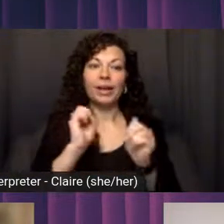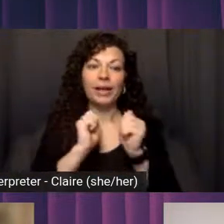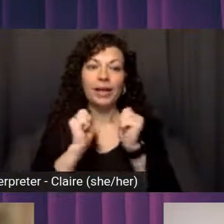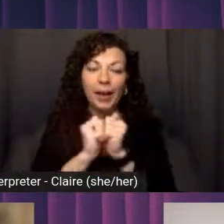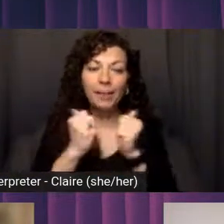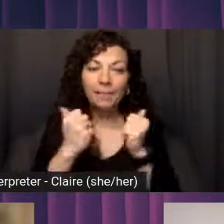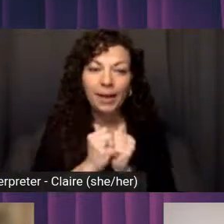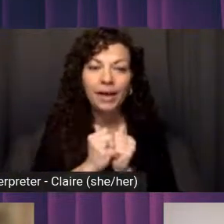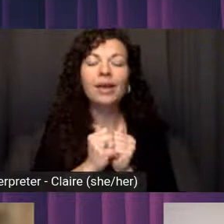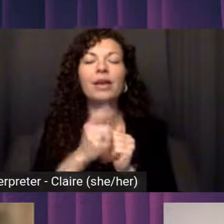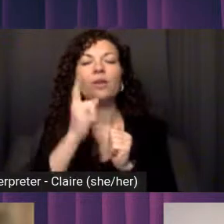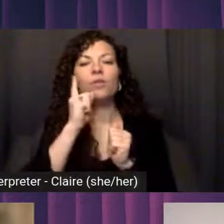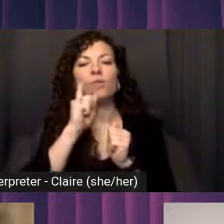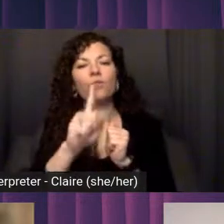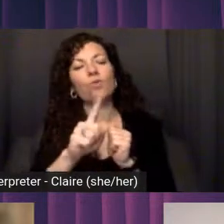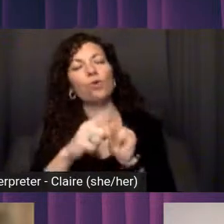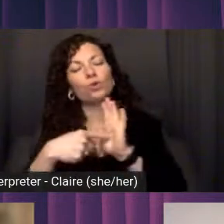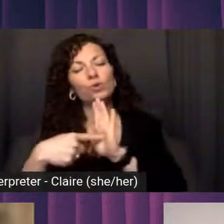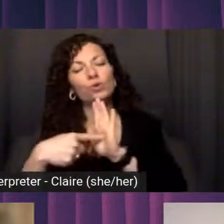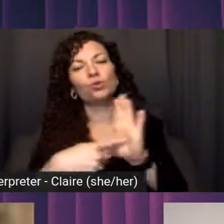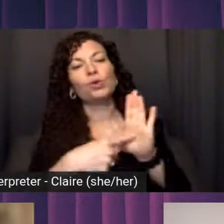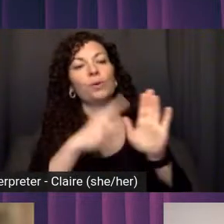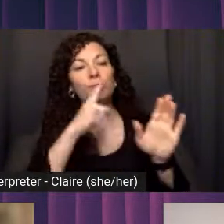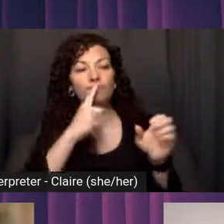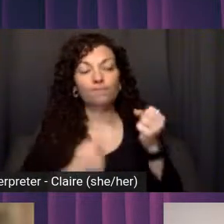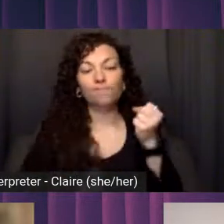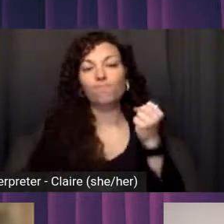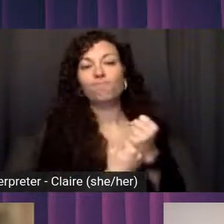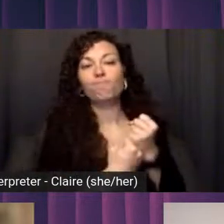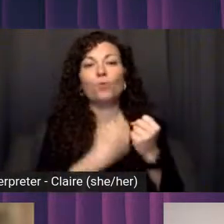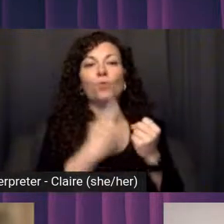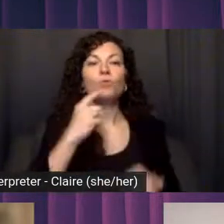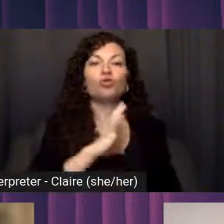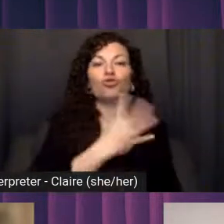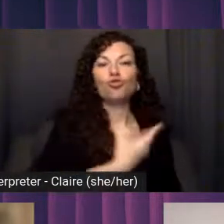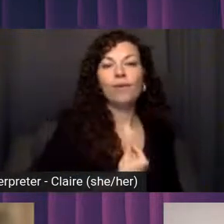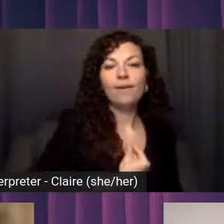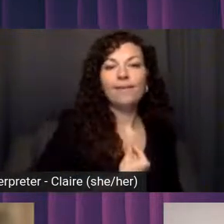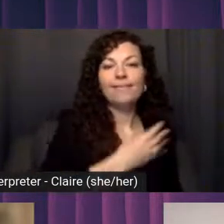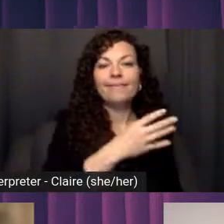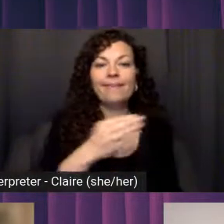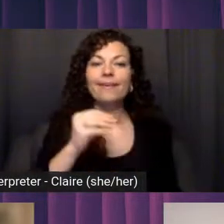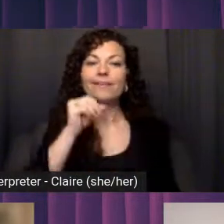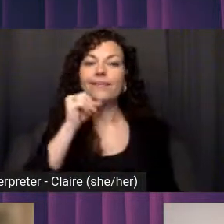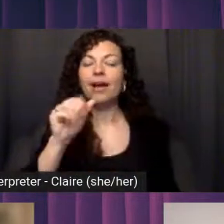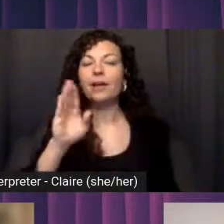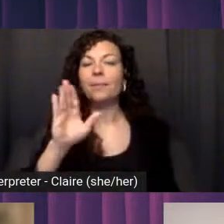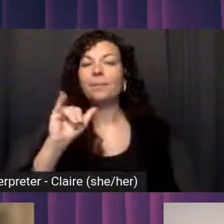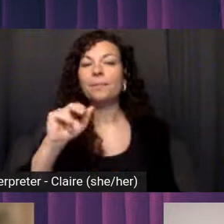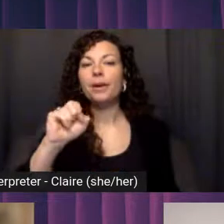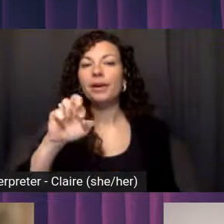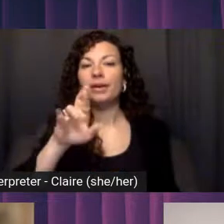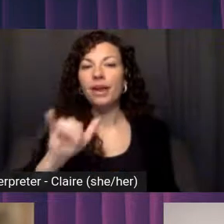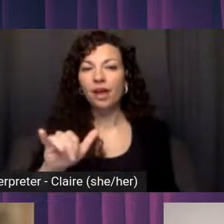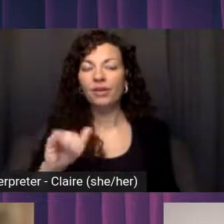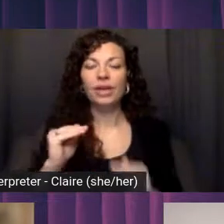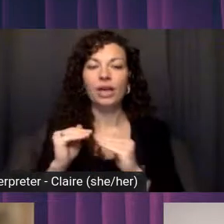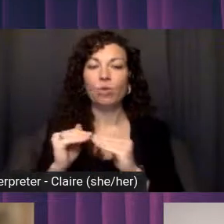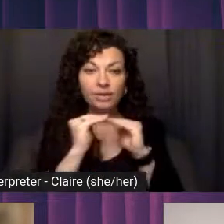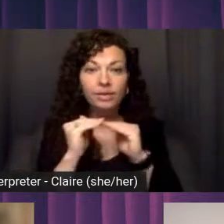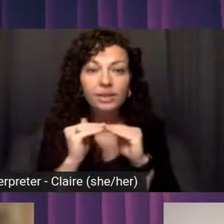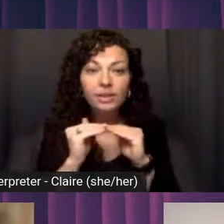for trans and non-binary equality. So there is a link there that you can follow and read that